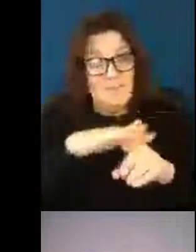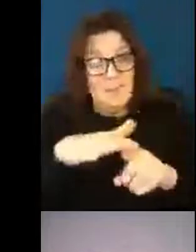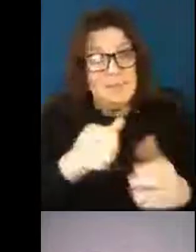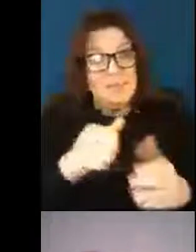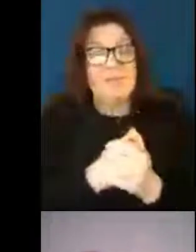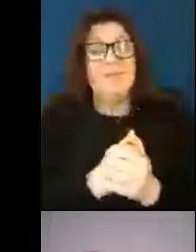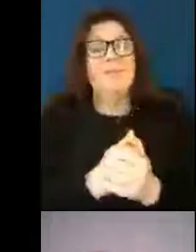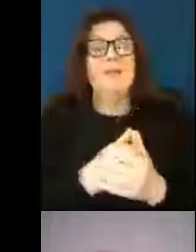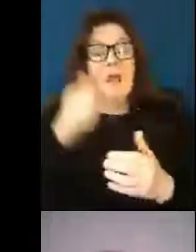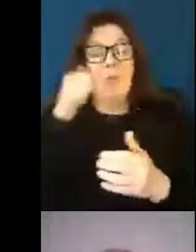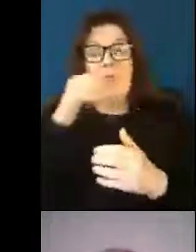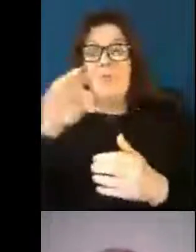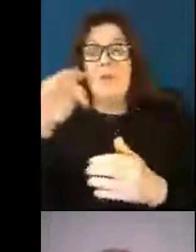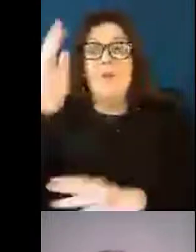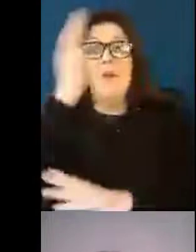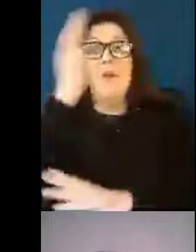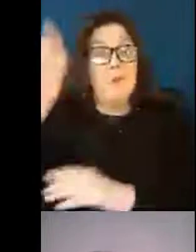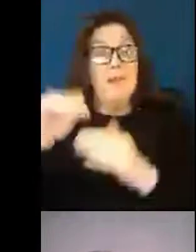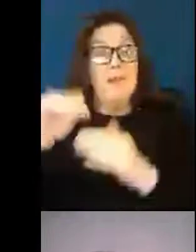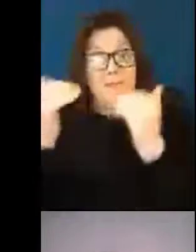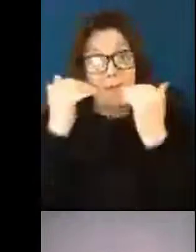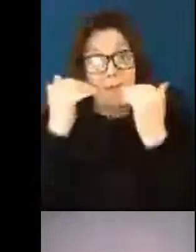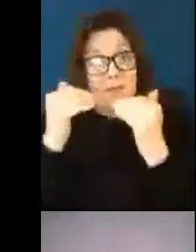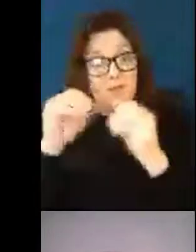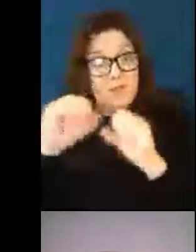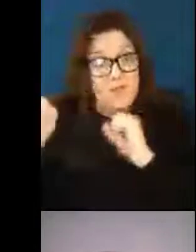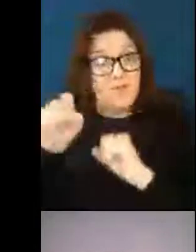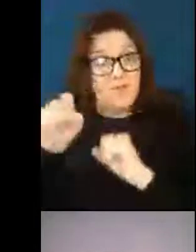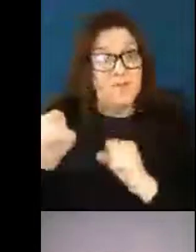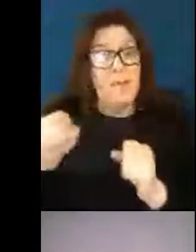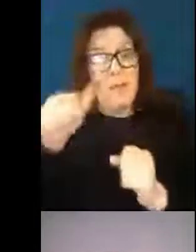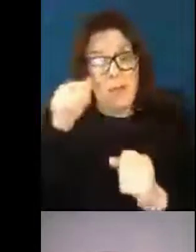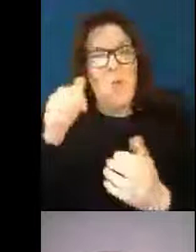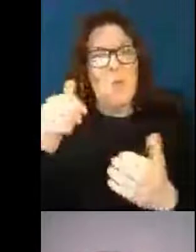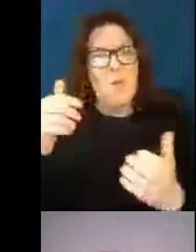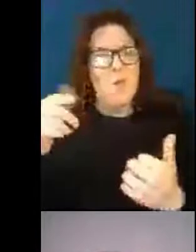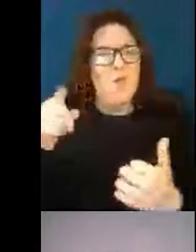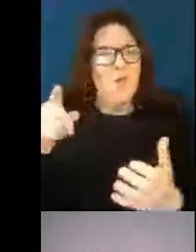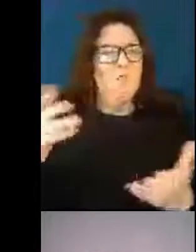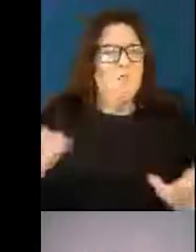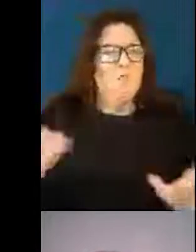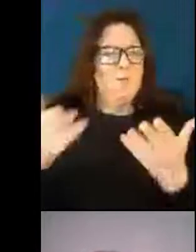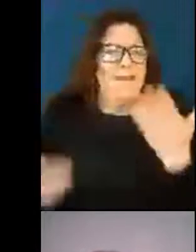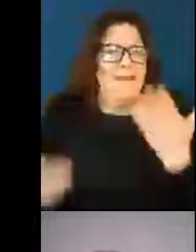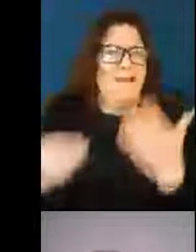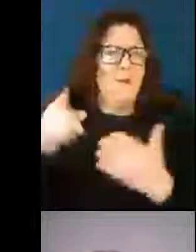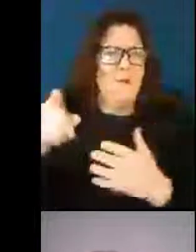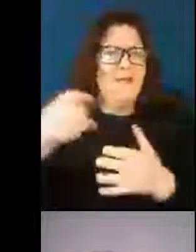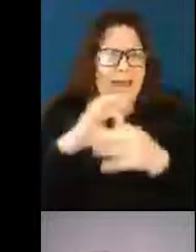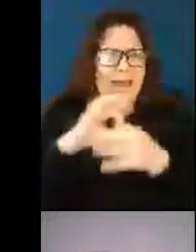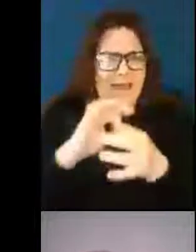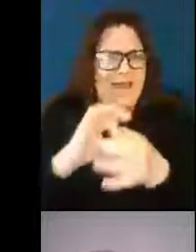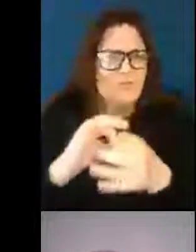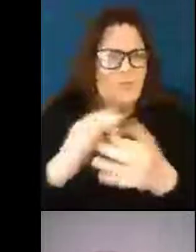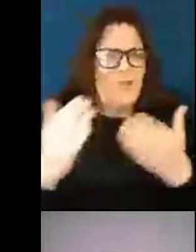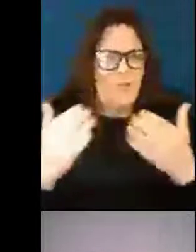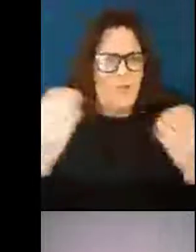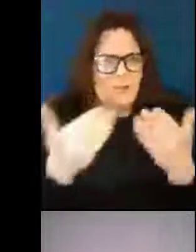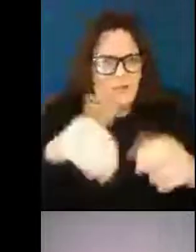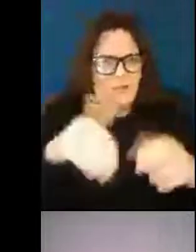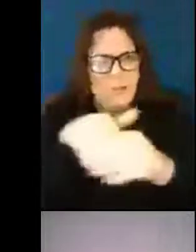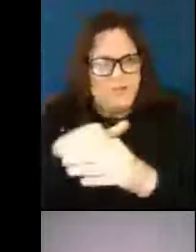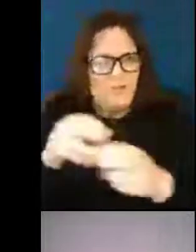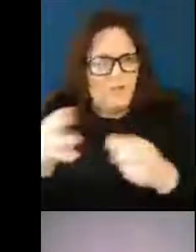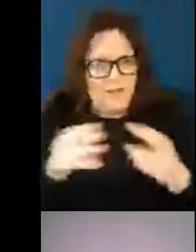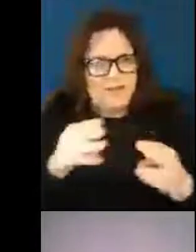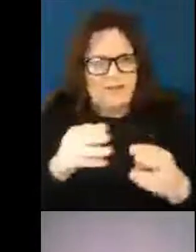Information Services in relation to how they engage and encourage inclusive